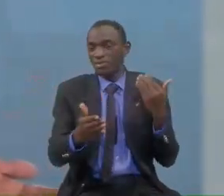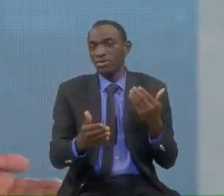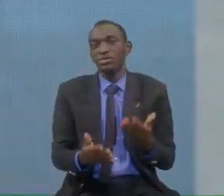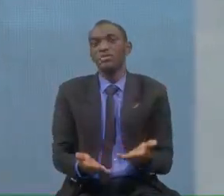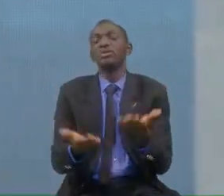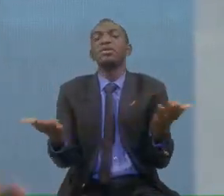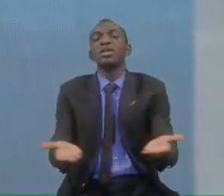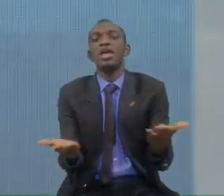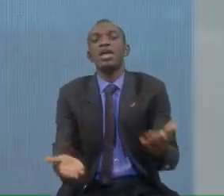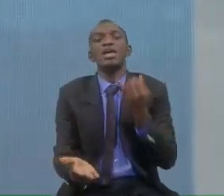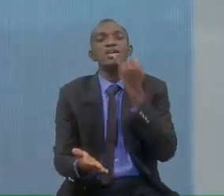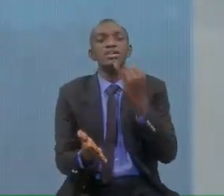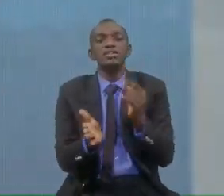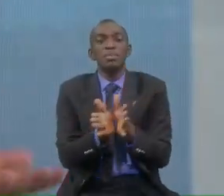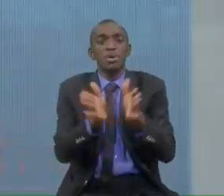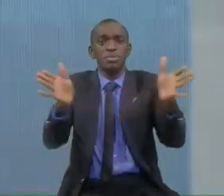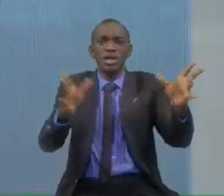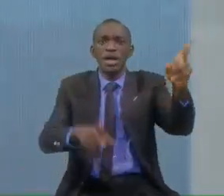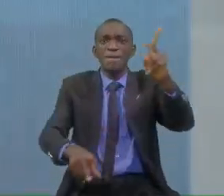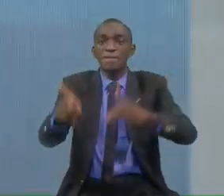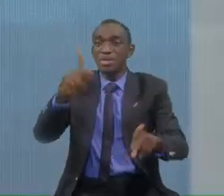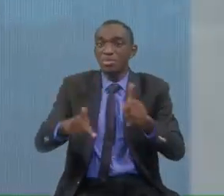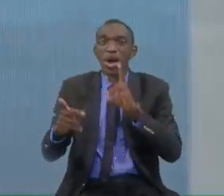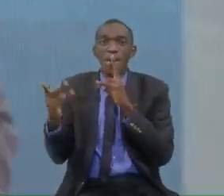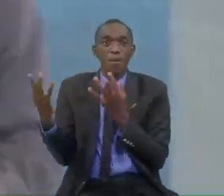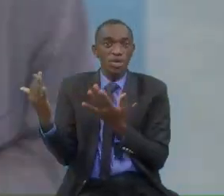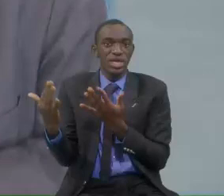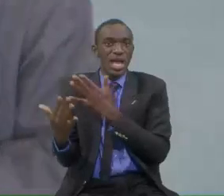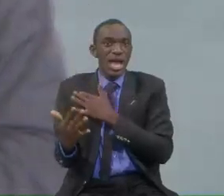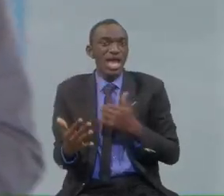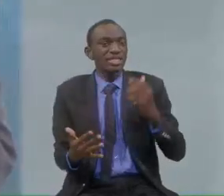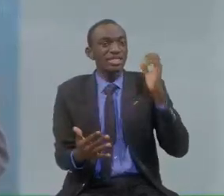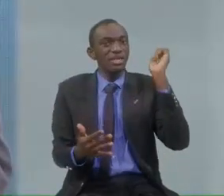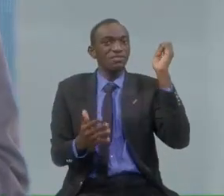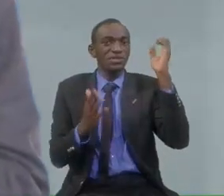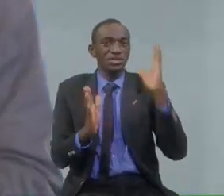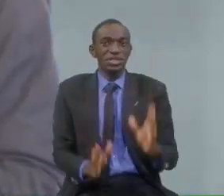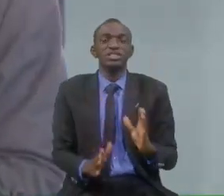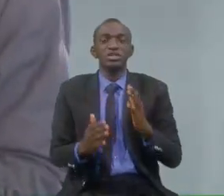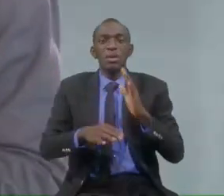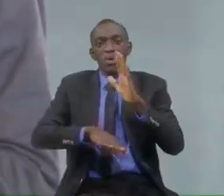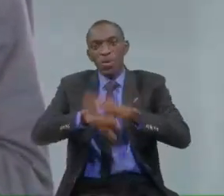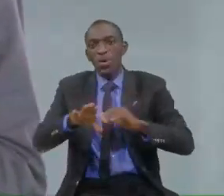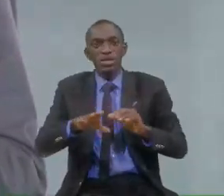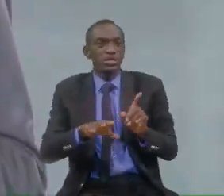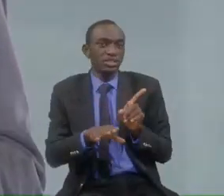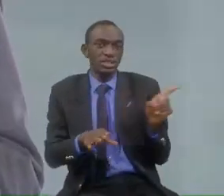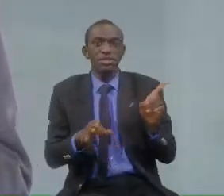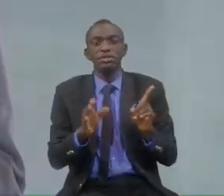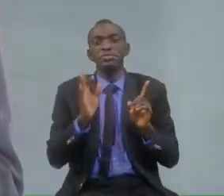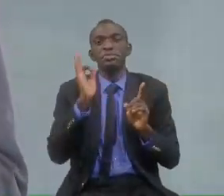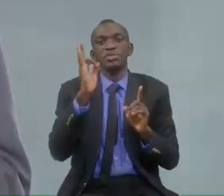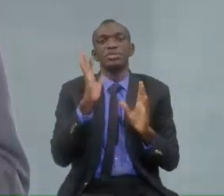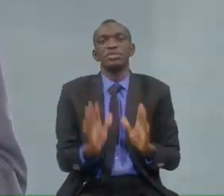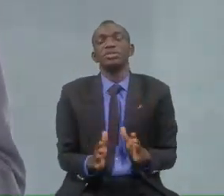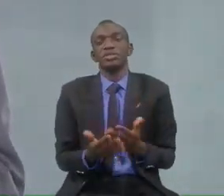Here is the evangelist, and he has mentioned my name publicly. Do I whisper to him that, you know, I